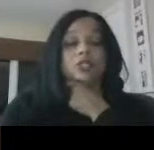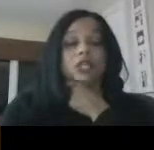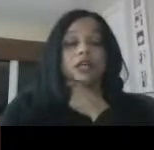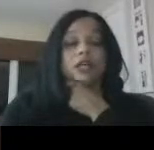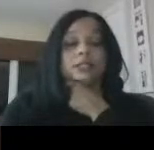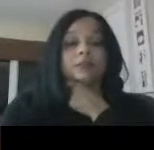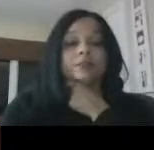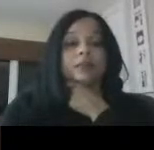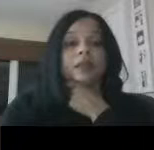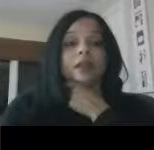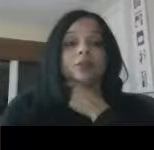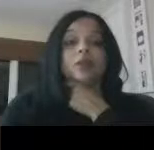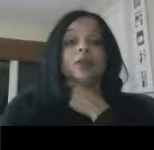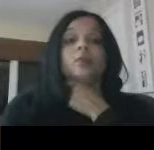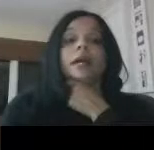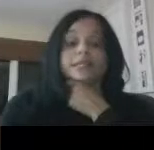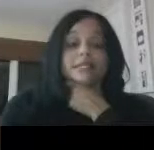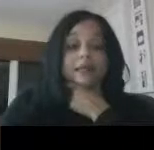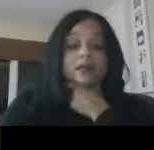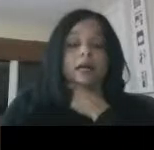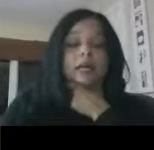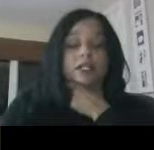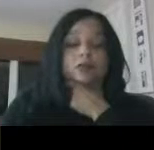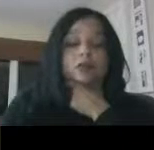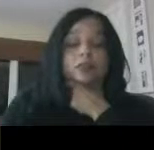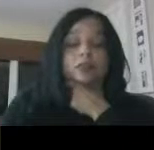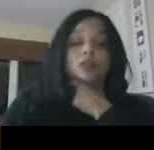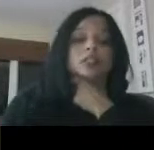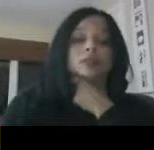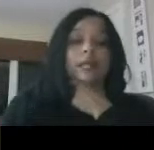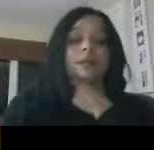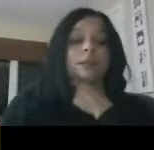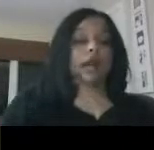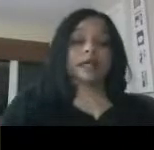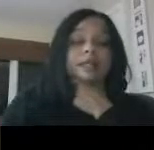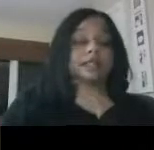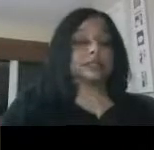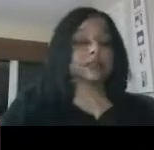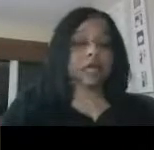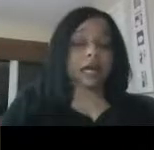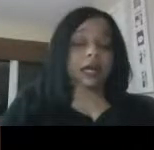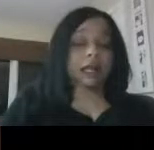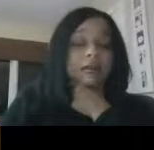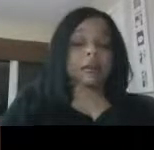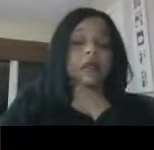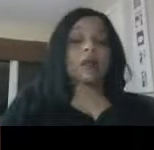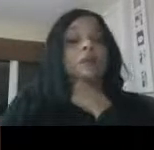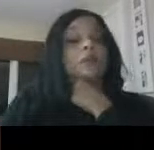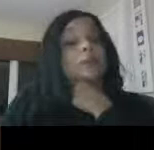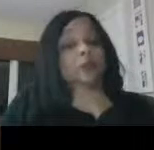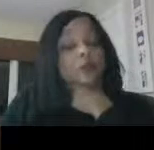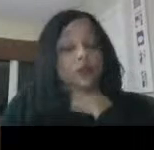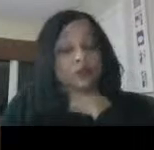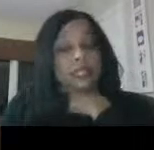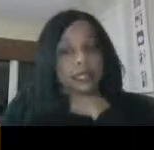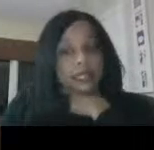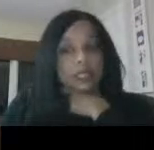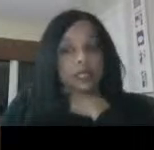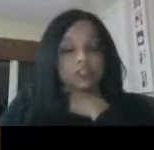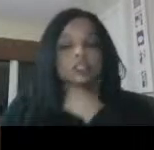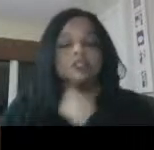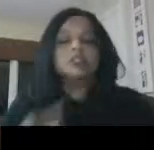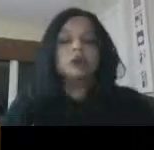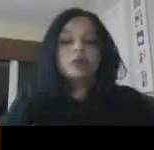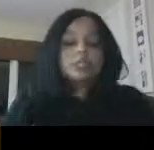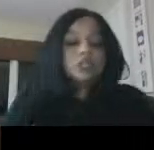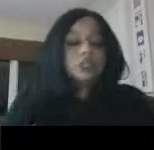meaningful chunks. What you might see in the classroom. Students might lack a sense of time. There might be note-taking